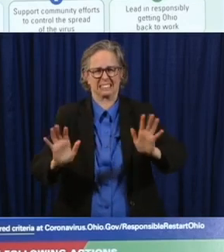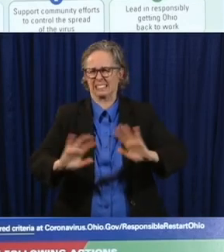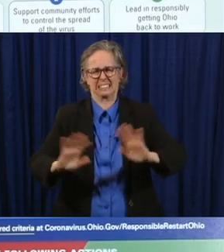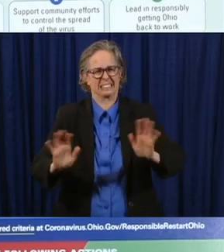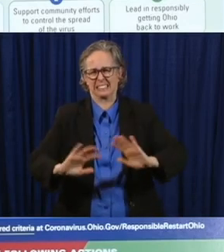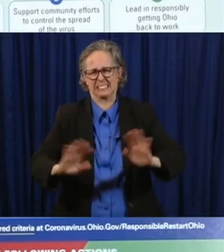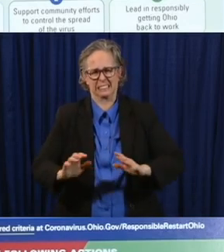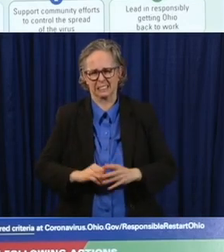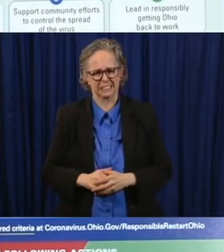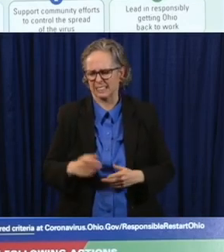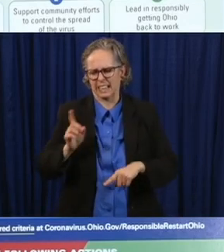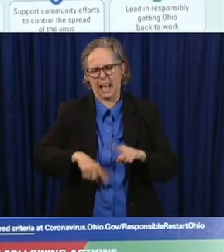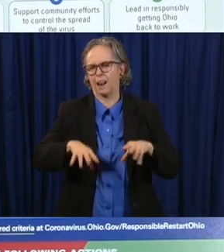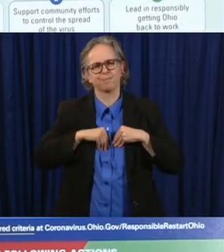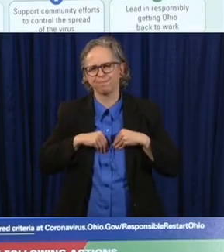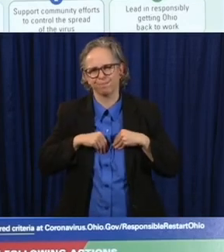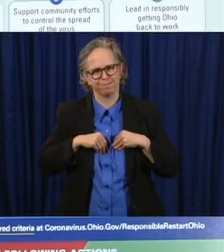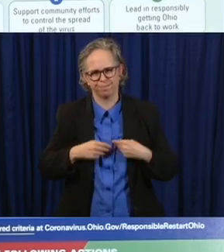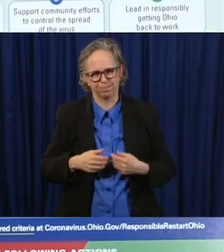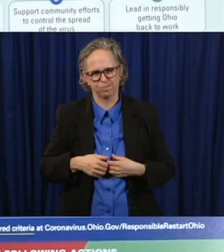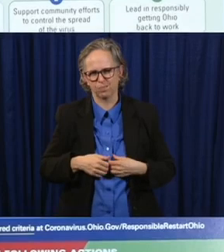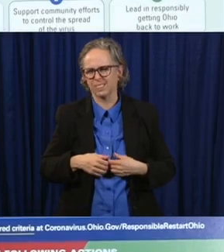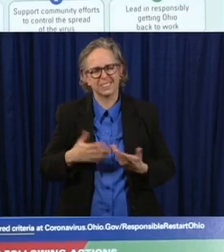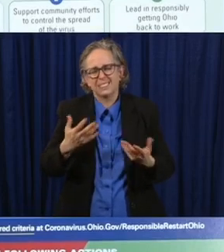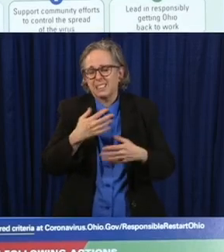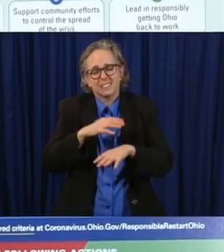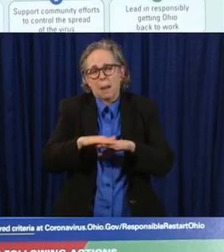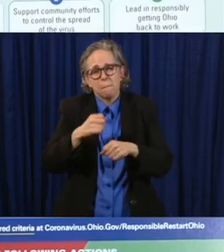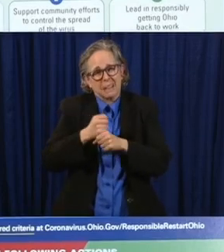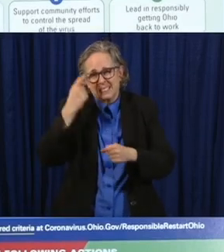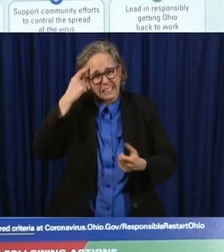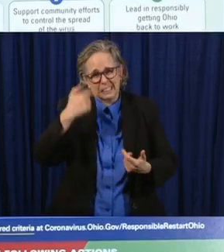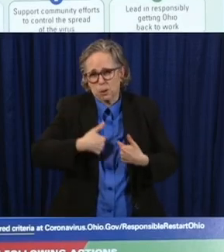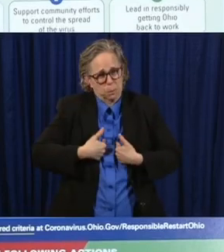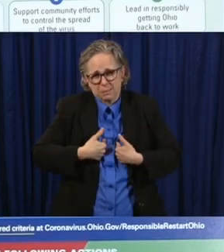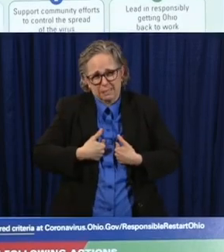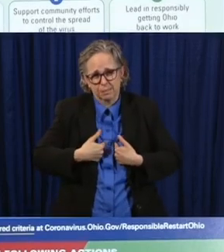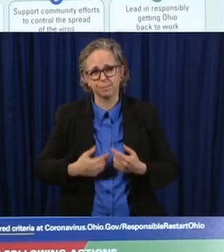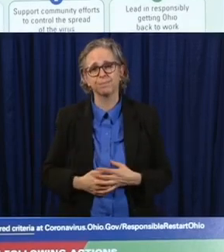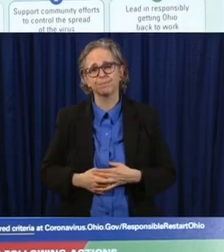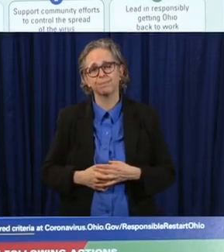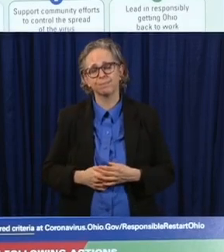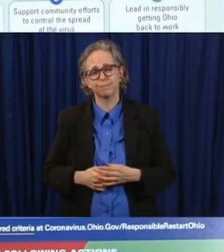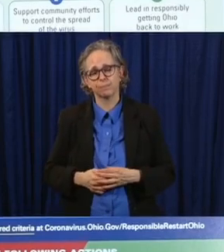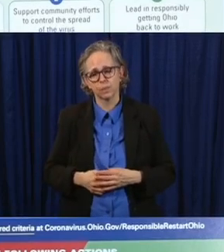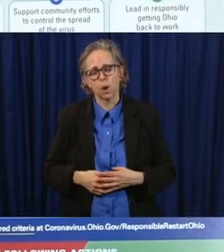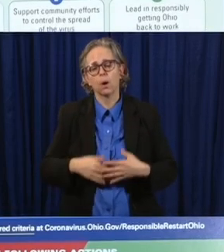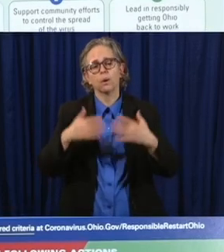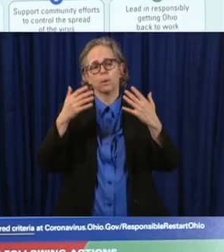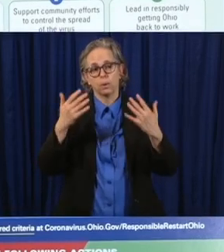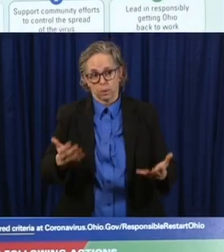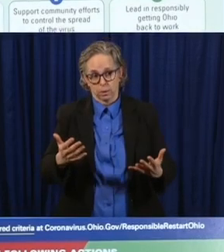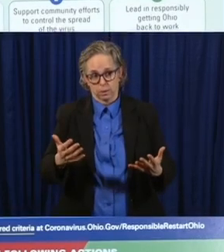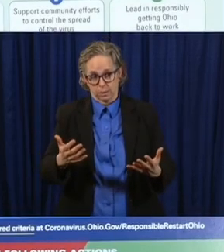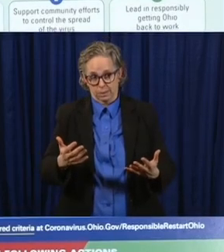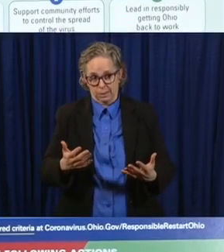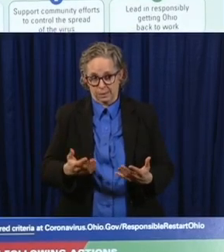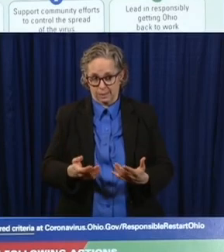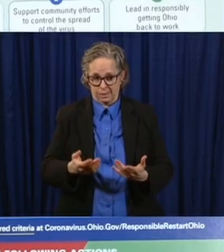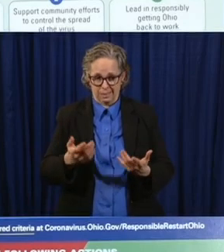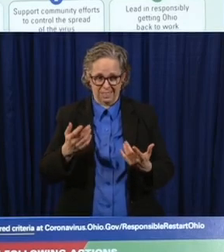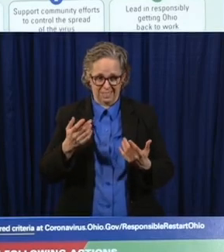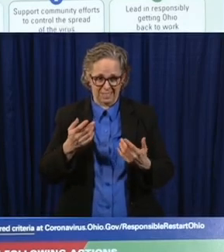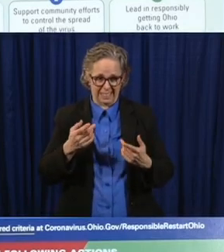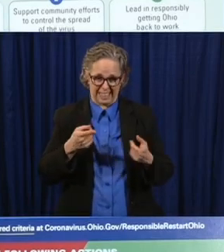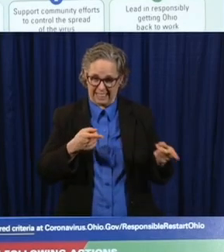of Ohio just does not make any sense. And so if you were doing one thing in one district and then somebody